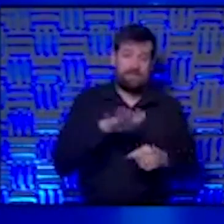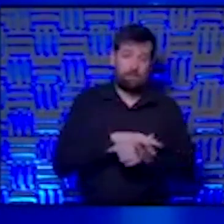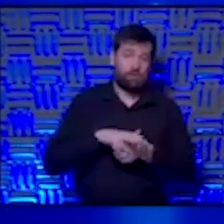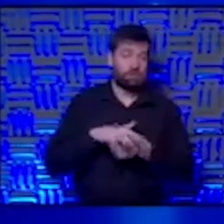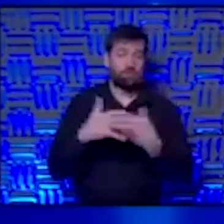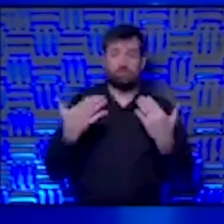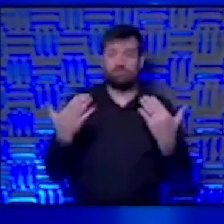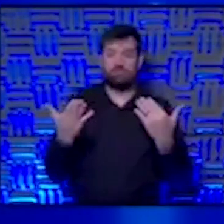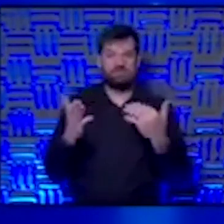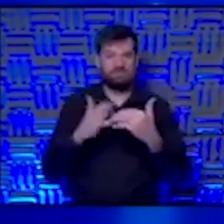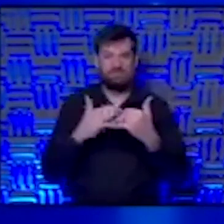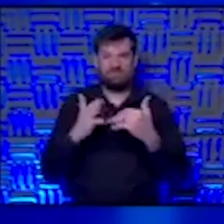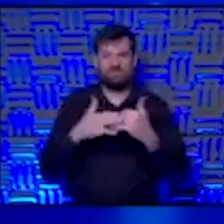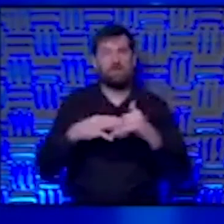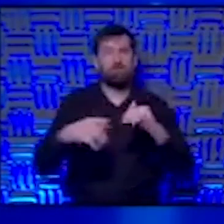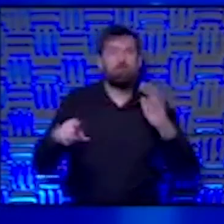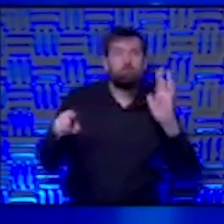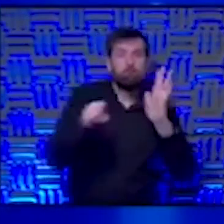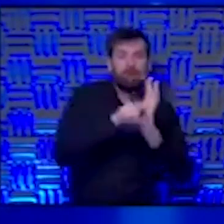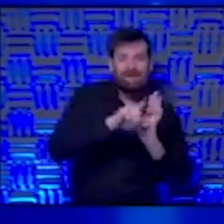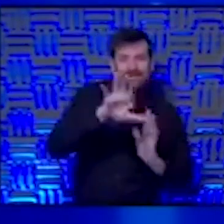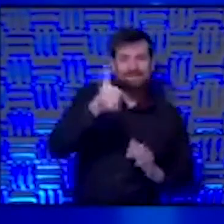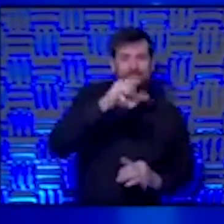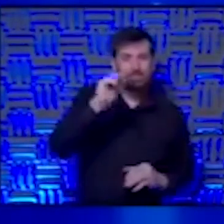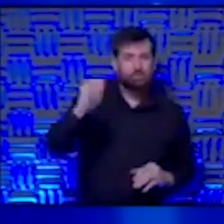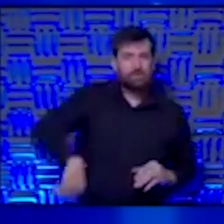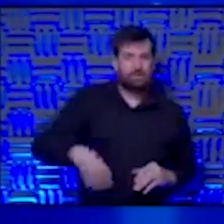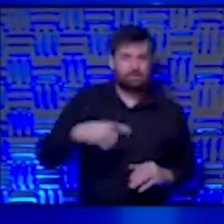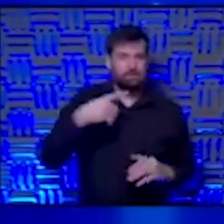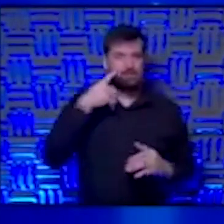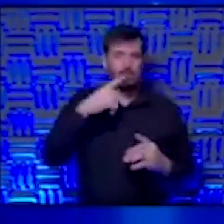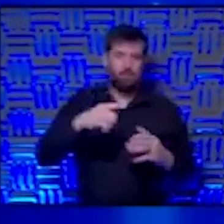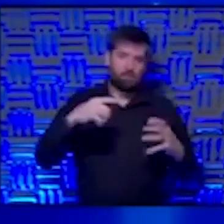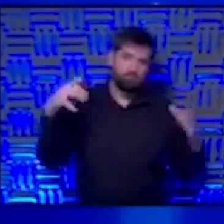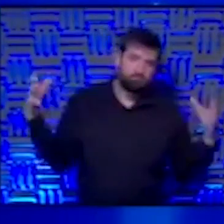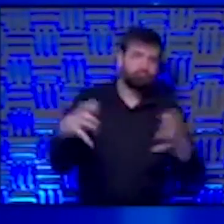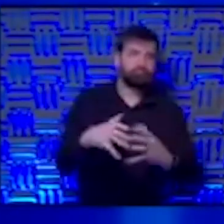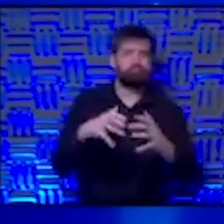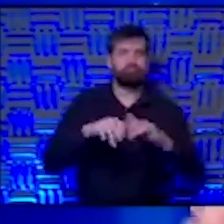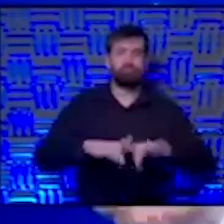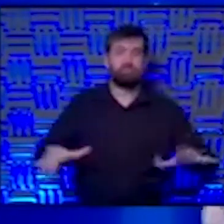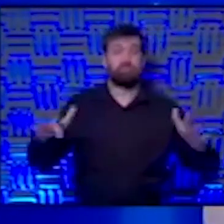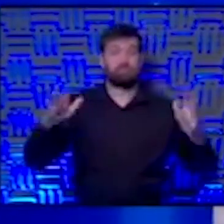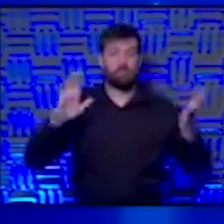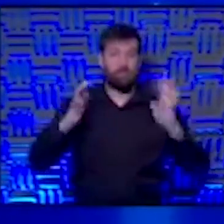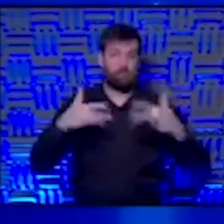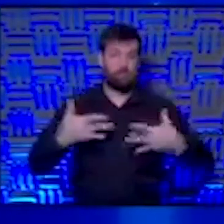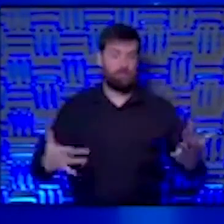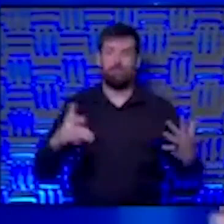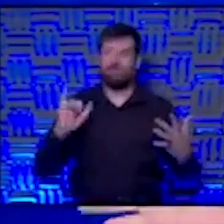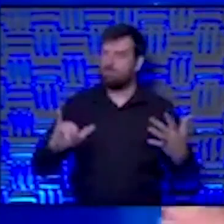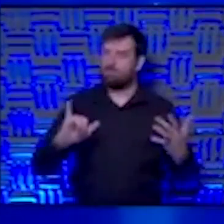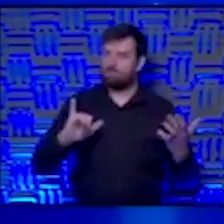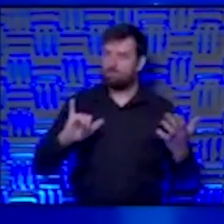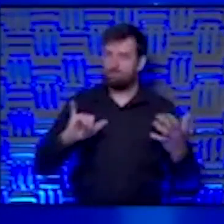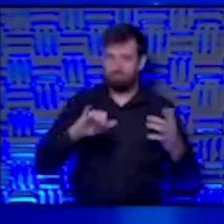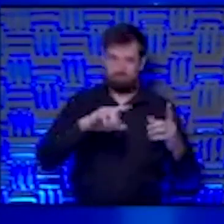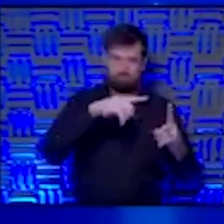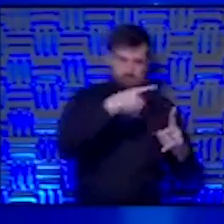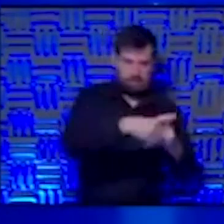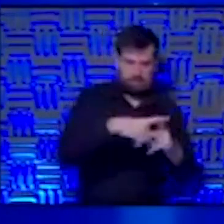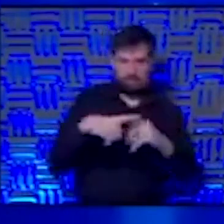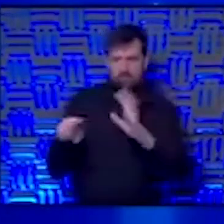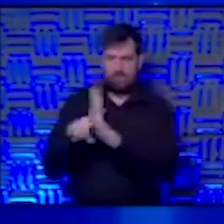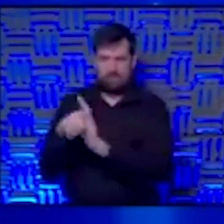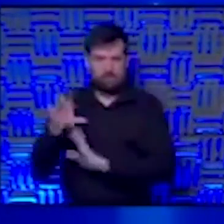least I believe it was a minus 10% in terms of gatherings and things like that from what we normally do. And that was sort of their range, minus 10 to plus 10%.